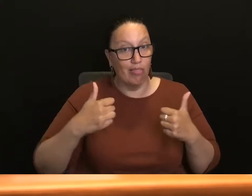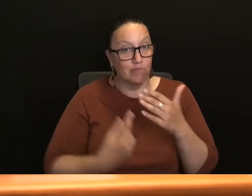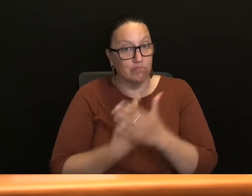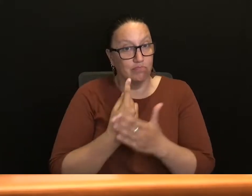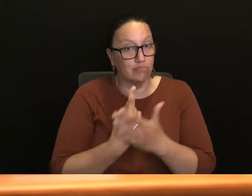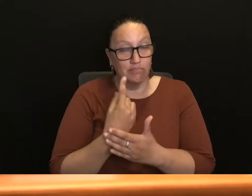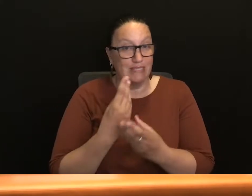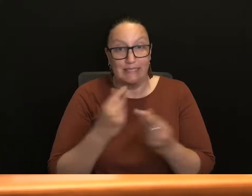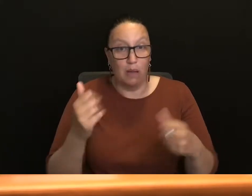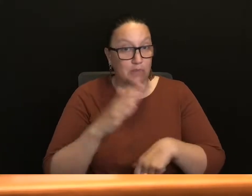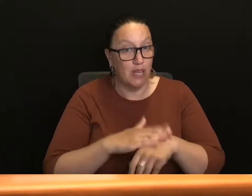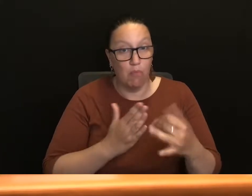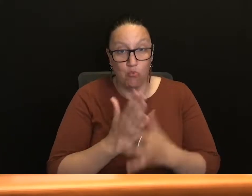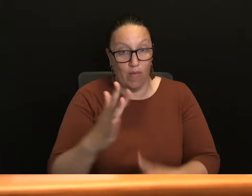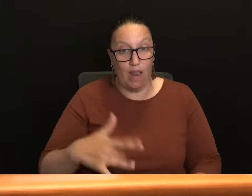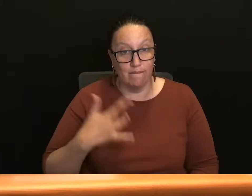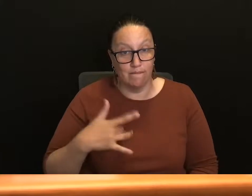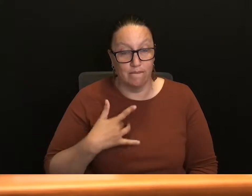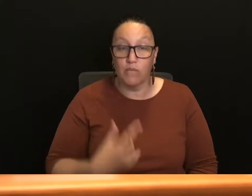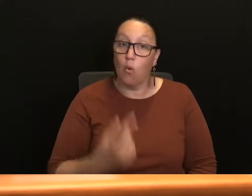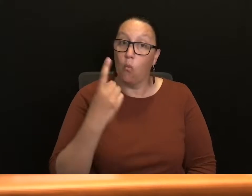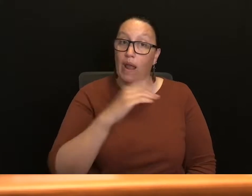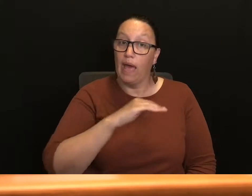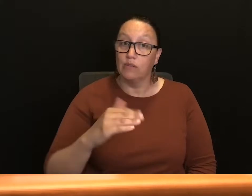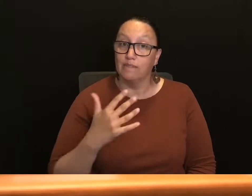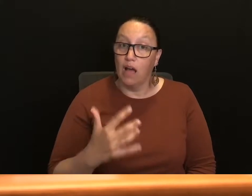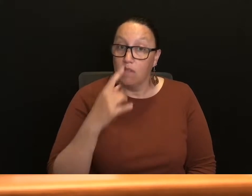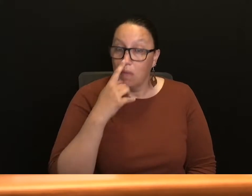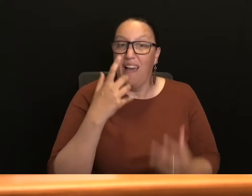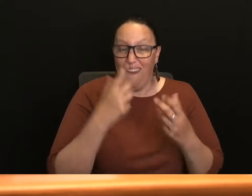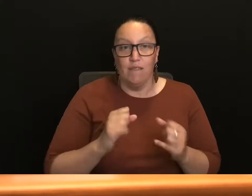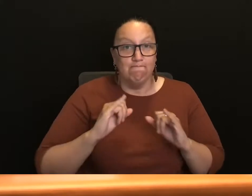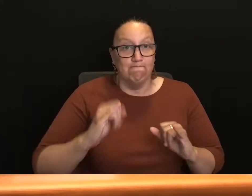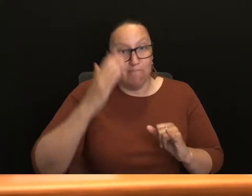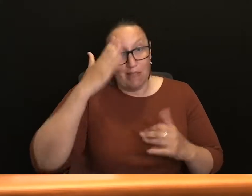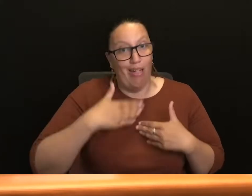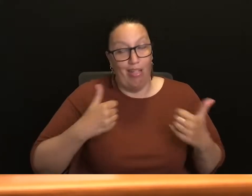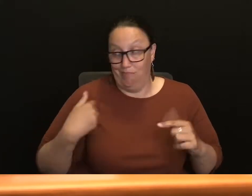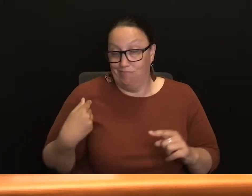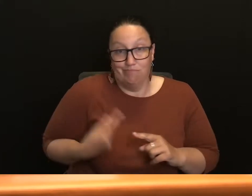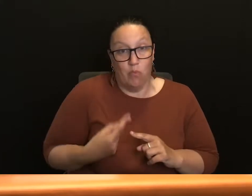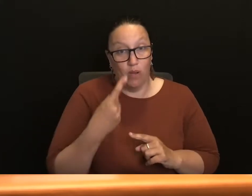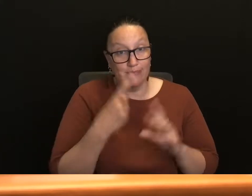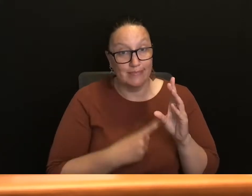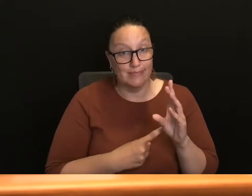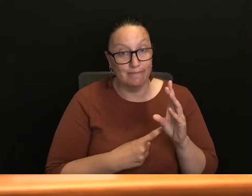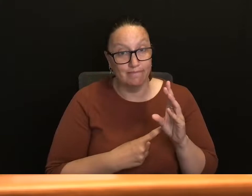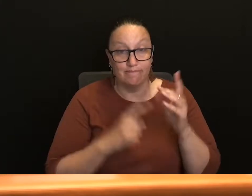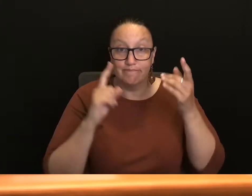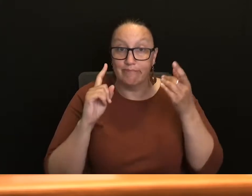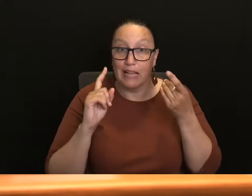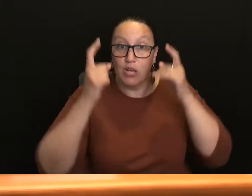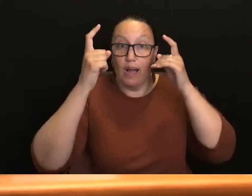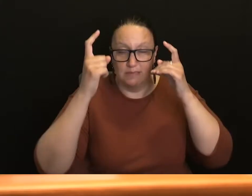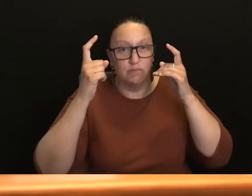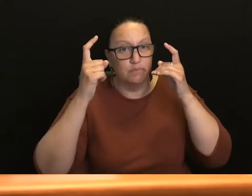1 in 5 had experienced a mental health disorder in the previous year, with anxiety the most common illness. More than 1/3 of